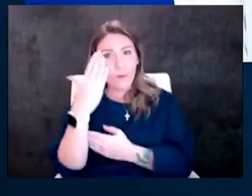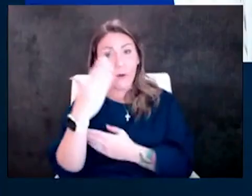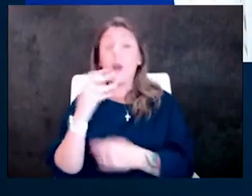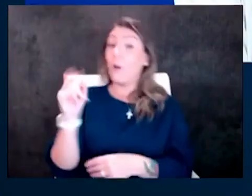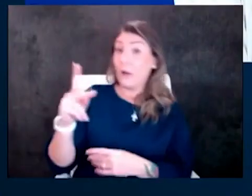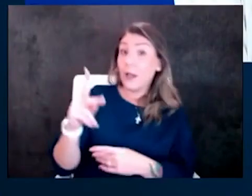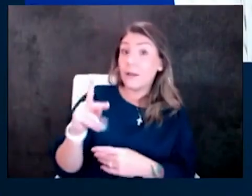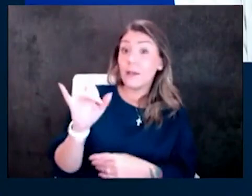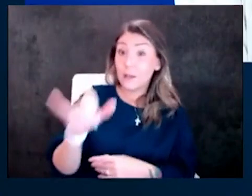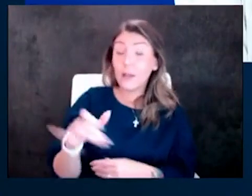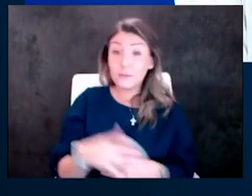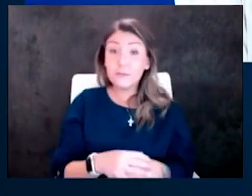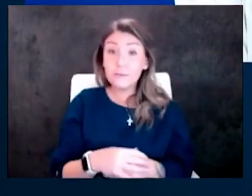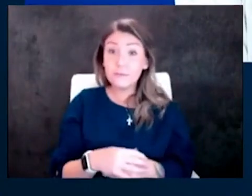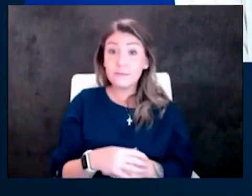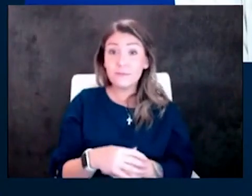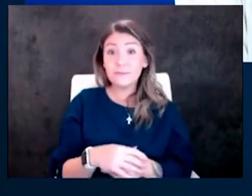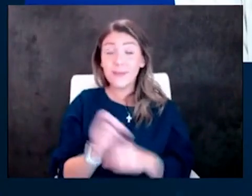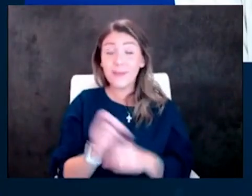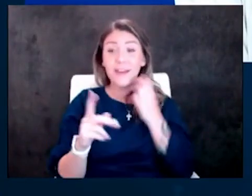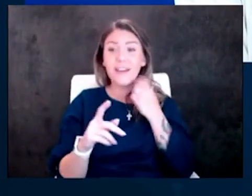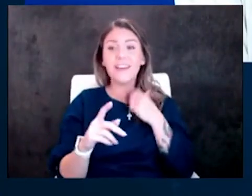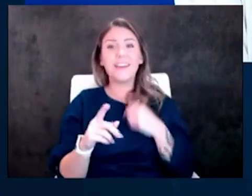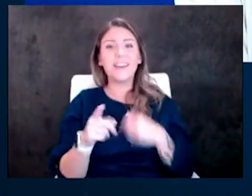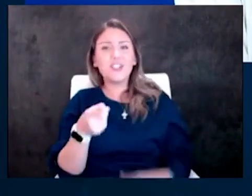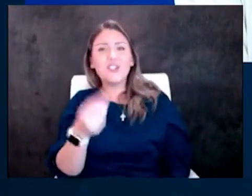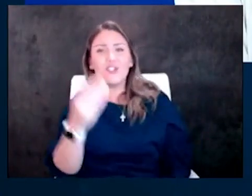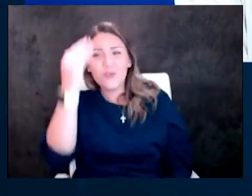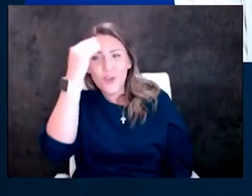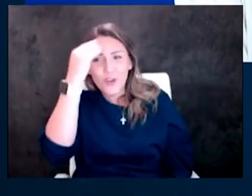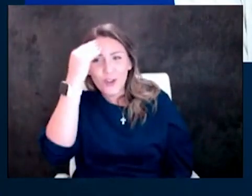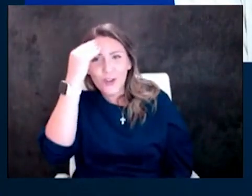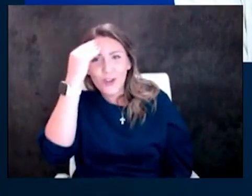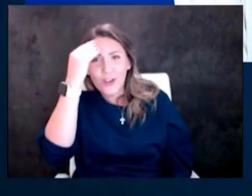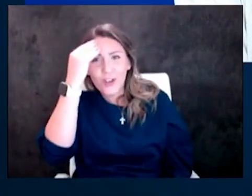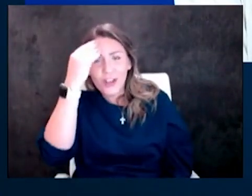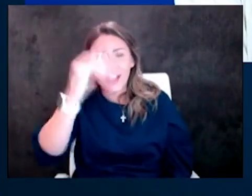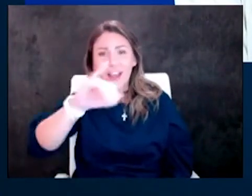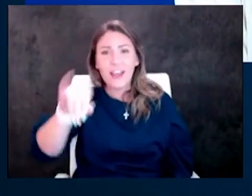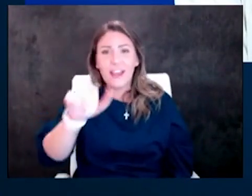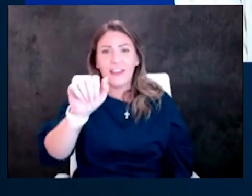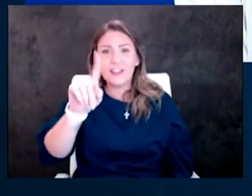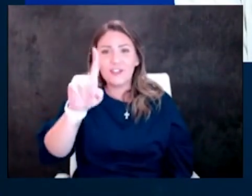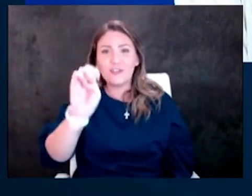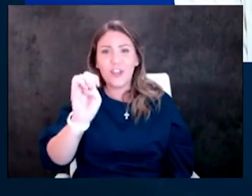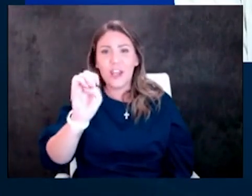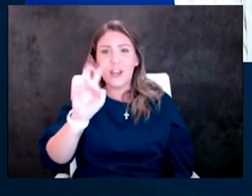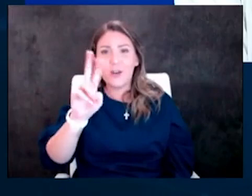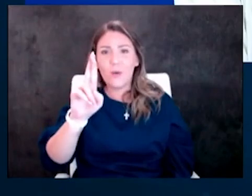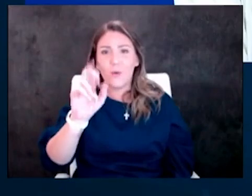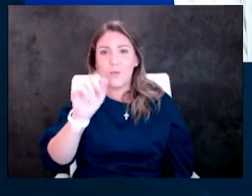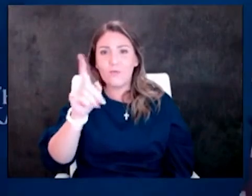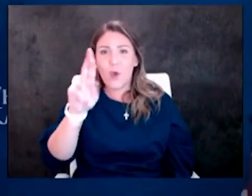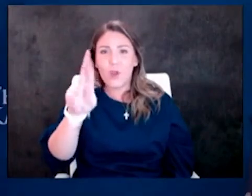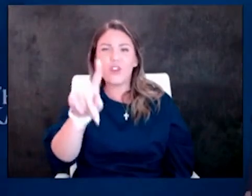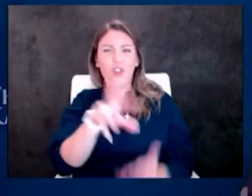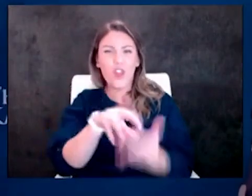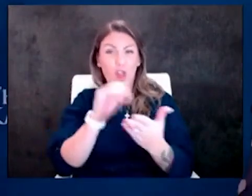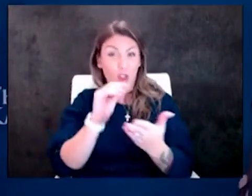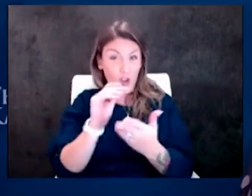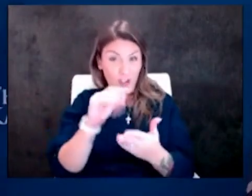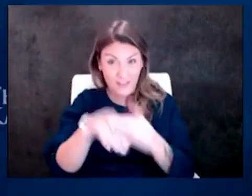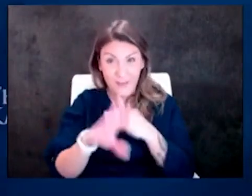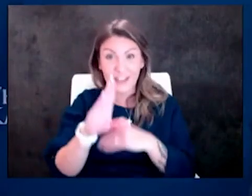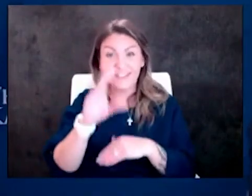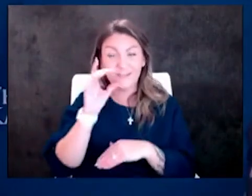Okay. All right. Yeah, do you that's know what my a big jade? tip. Do you know what a jade roller is? No. Okay, you're gonna learn. So come in tomorrow. Okay. Oh, Lord, here we